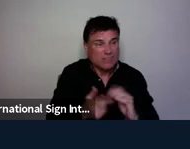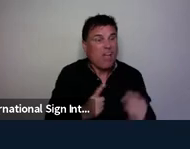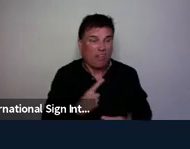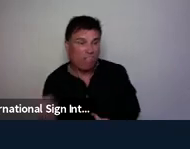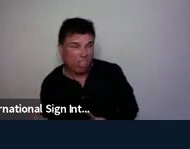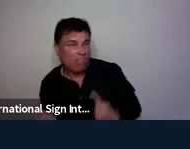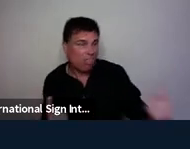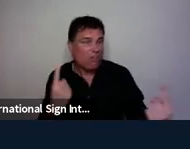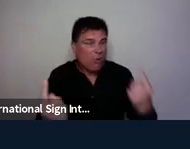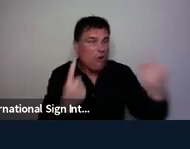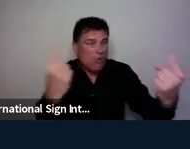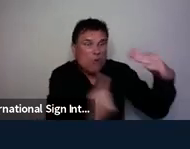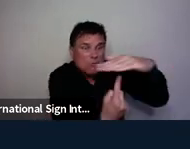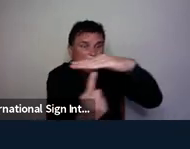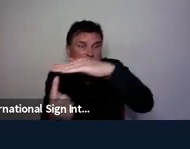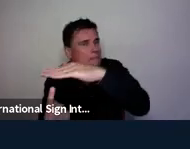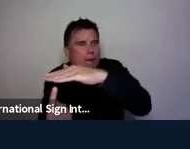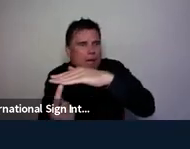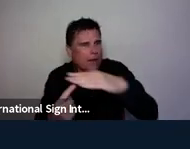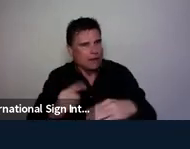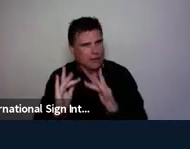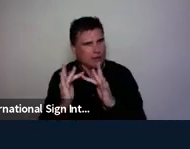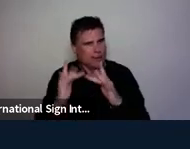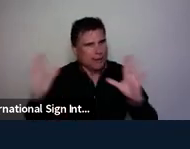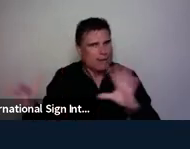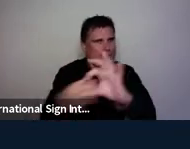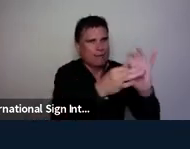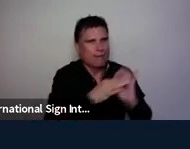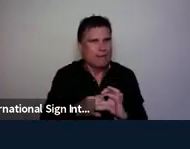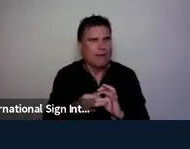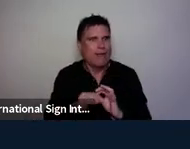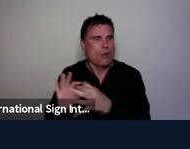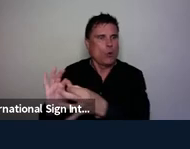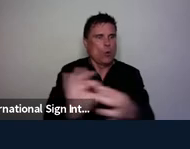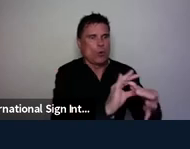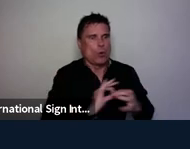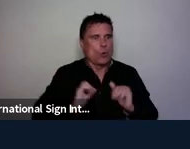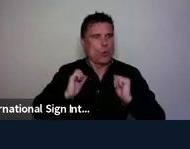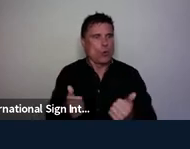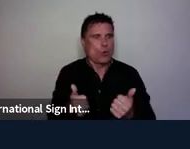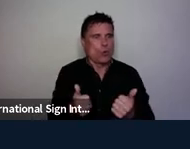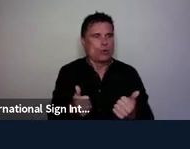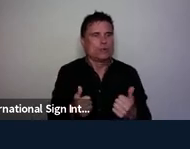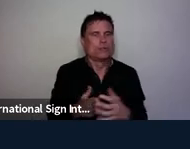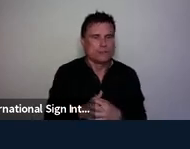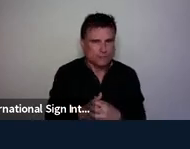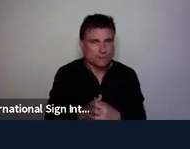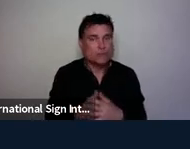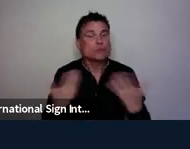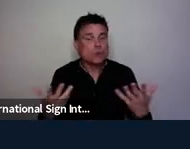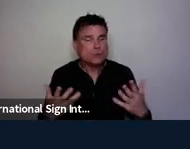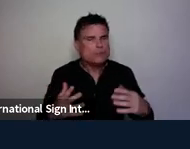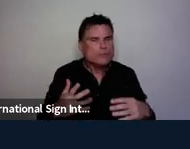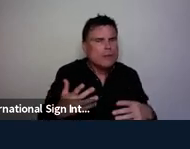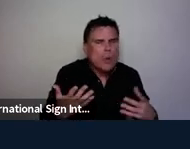unemployed home cleaning service workers to connect them to potential buyers. A youth starts to donate proceeds from her painting